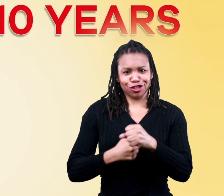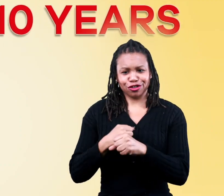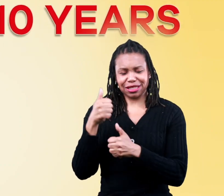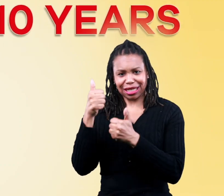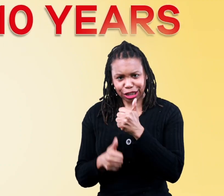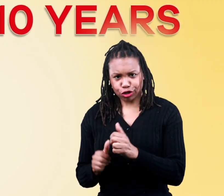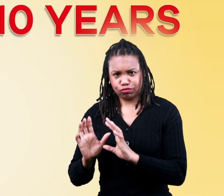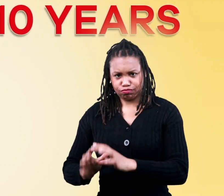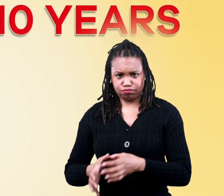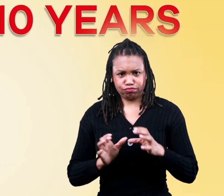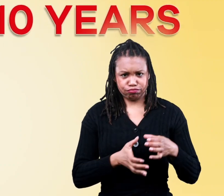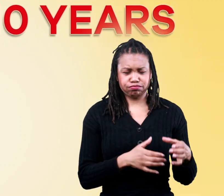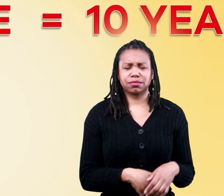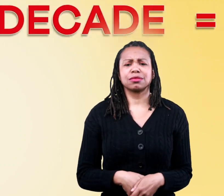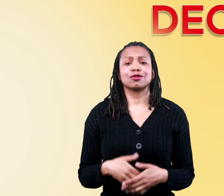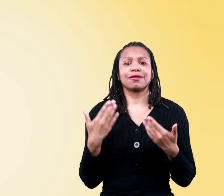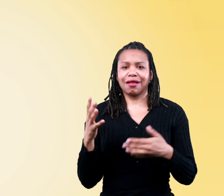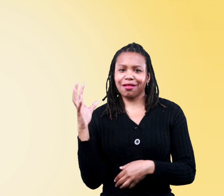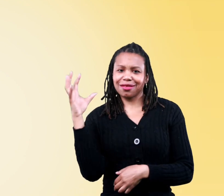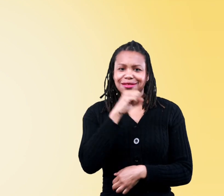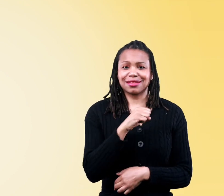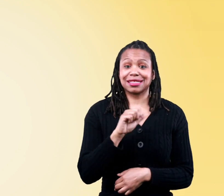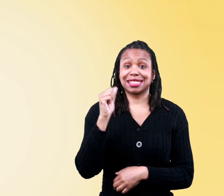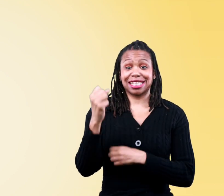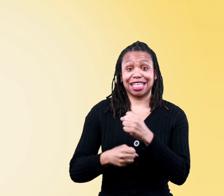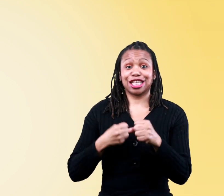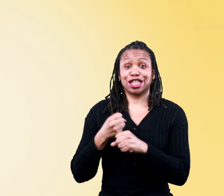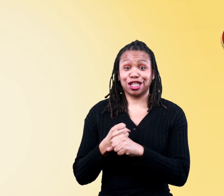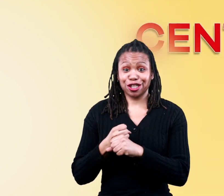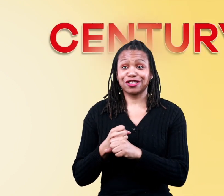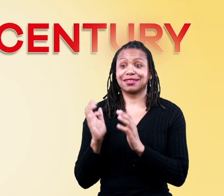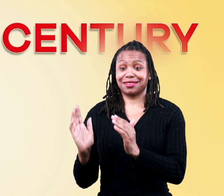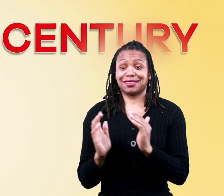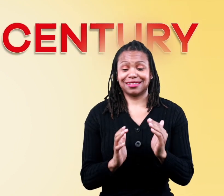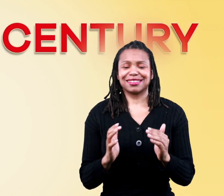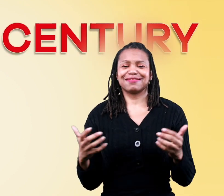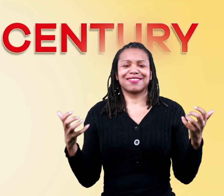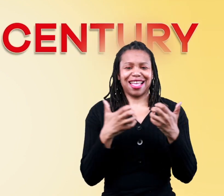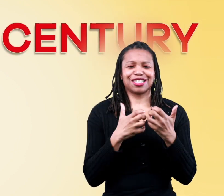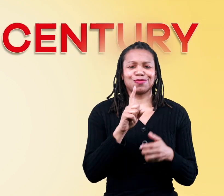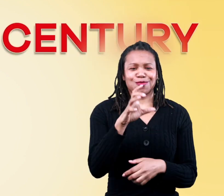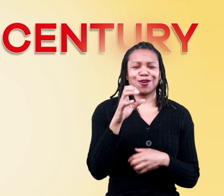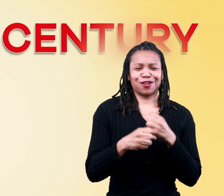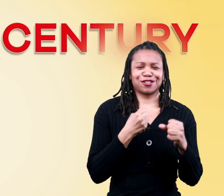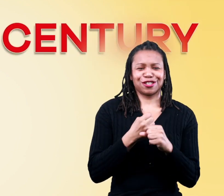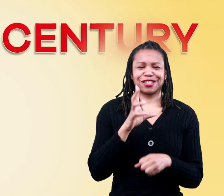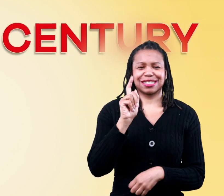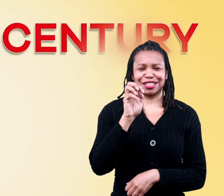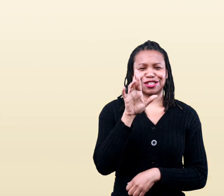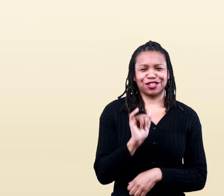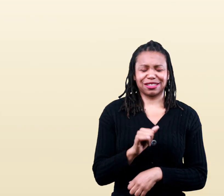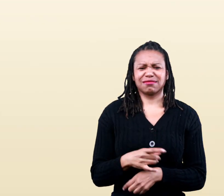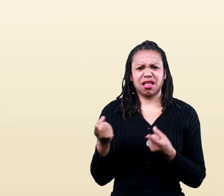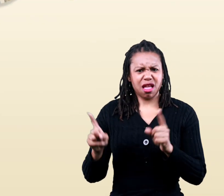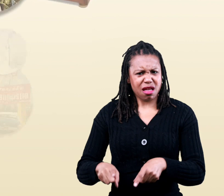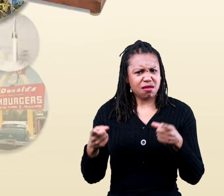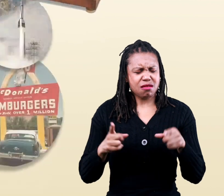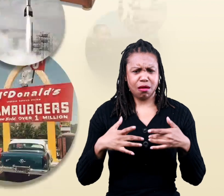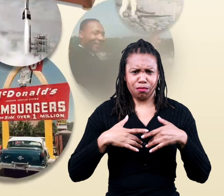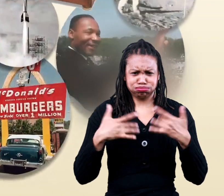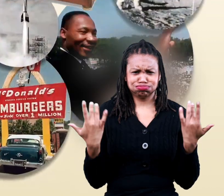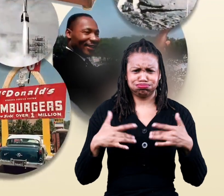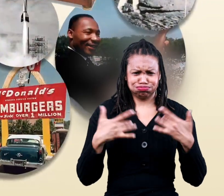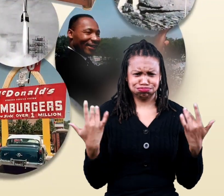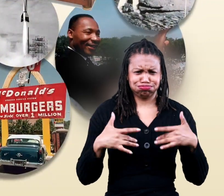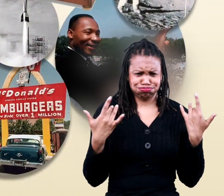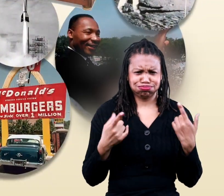of 10 years each. As you might have guessed, there are 10 decades in every century. There were a lot